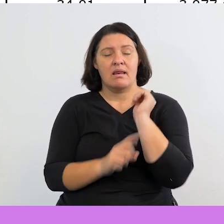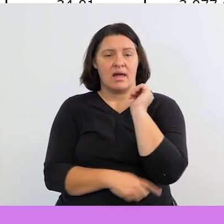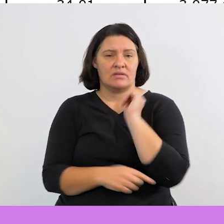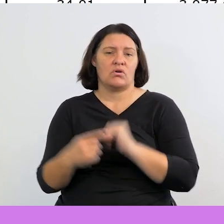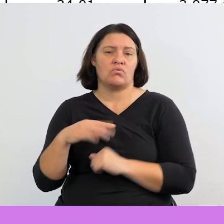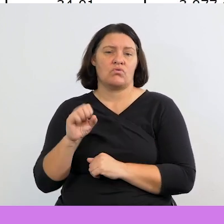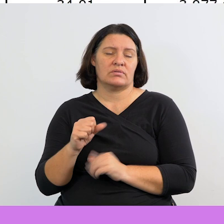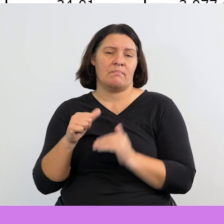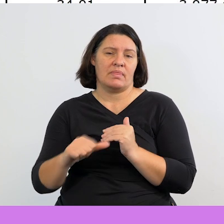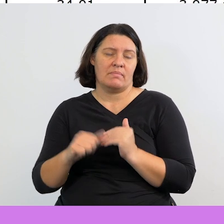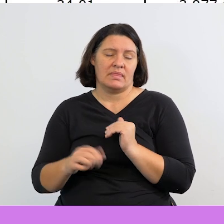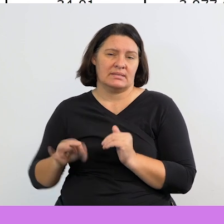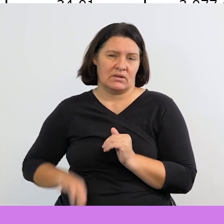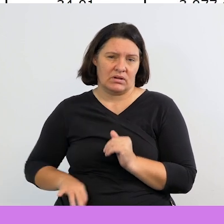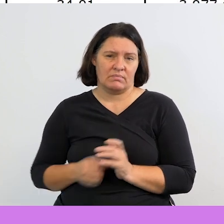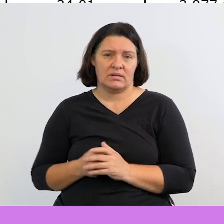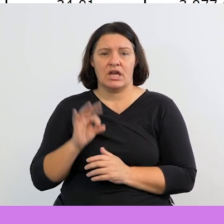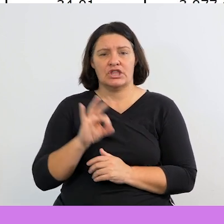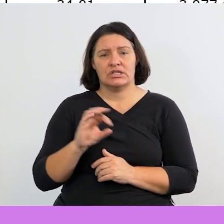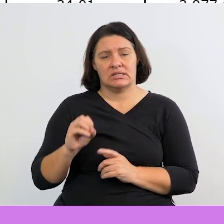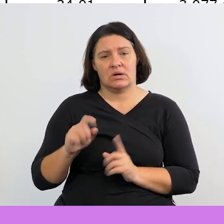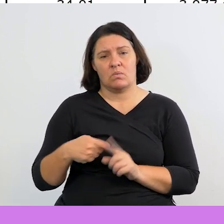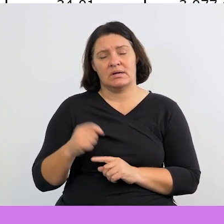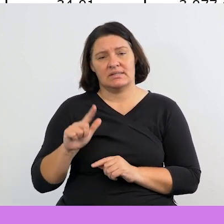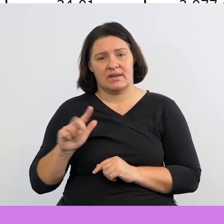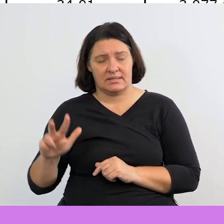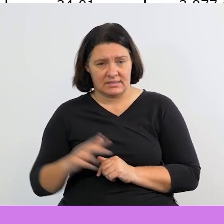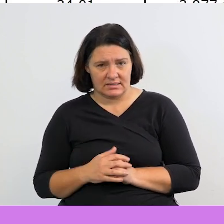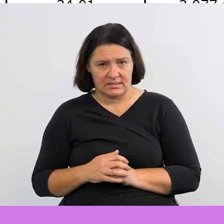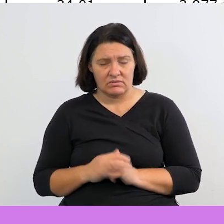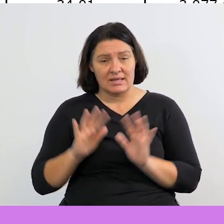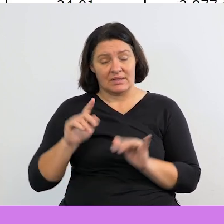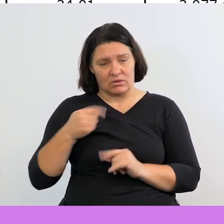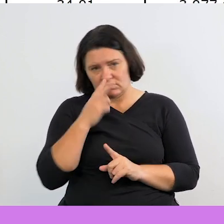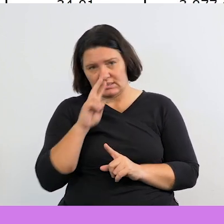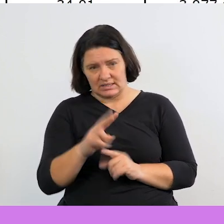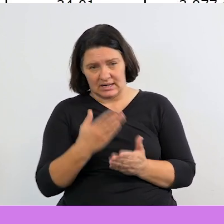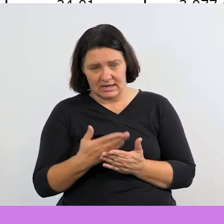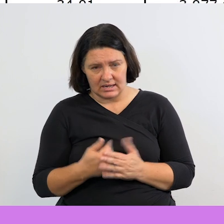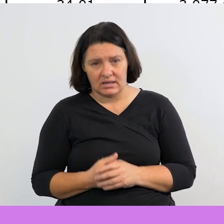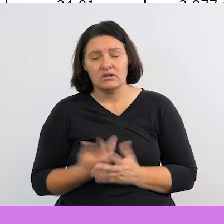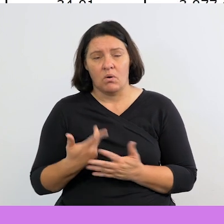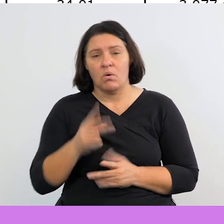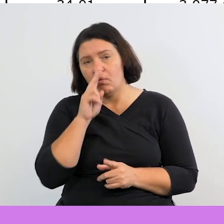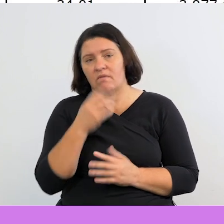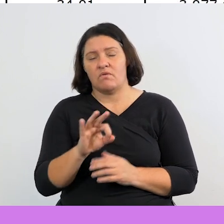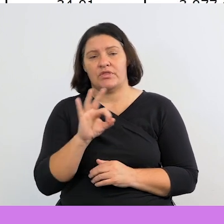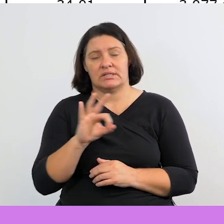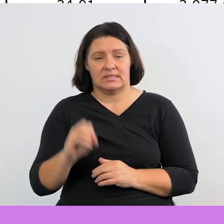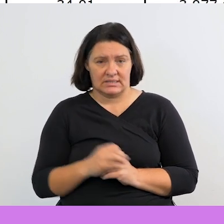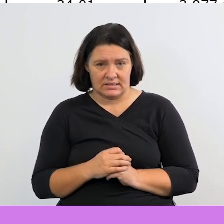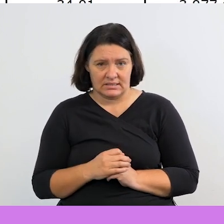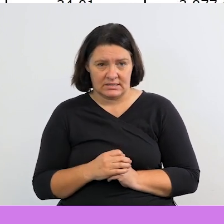our last gross monthly salary, and that will be 30,78. So here's 10,000 as we can see, and I'm looking now for